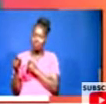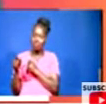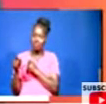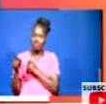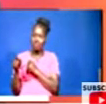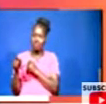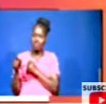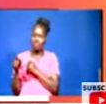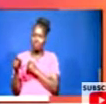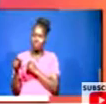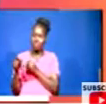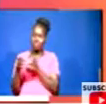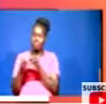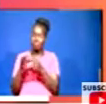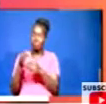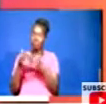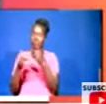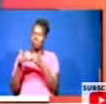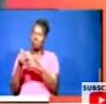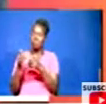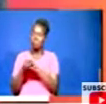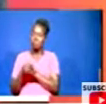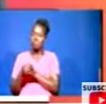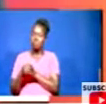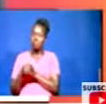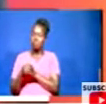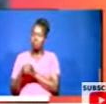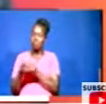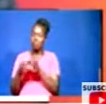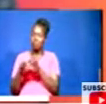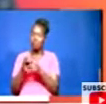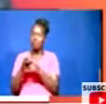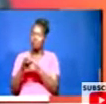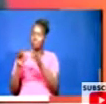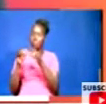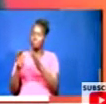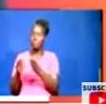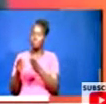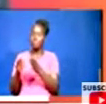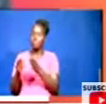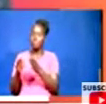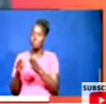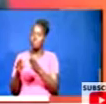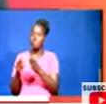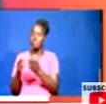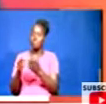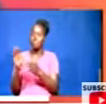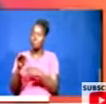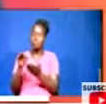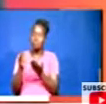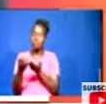what you call connecting infrastructure that connect farmers to points of collection or points